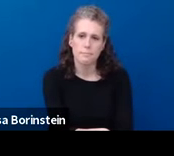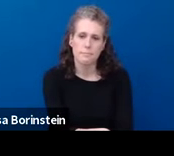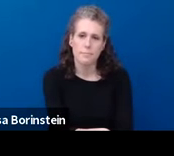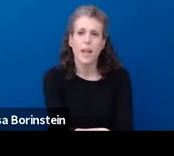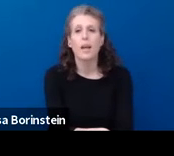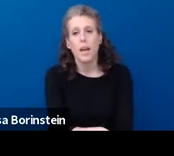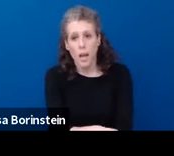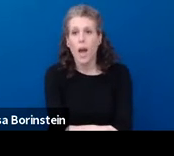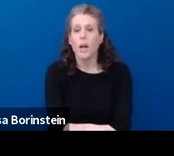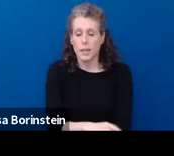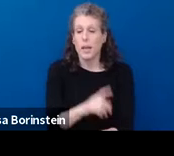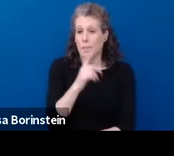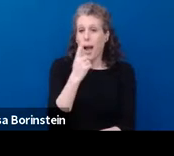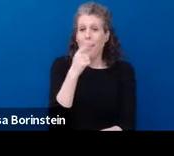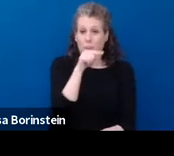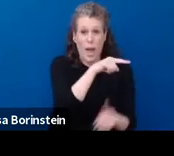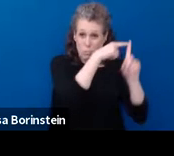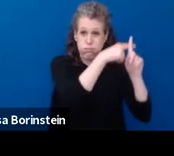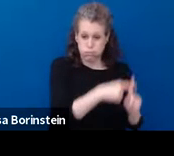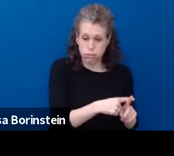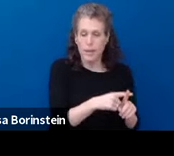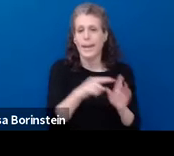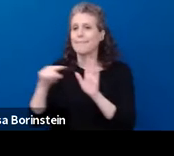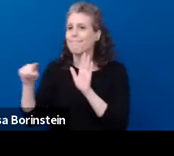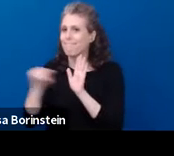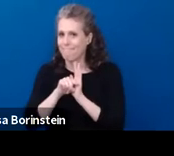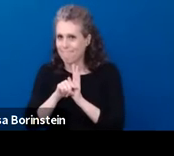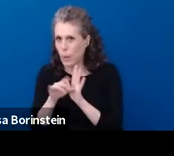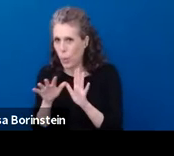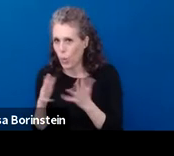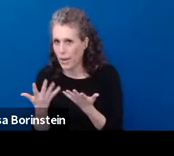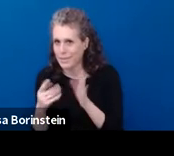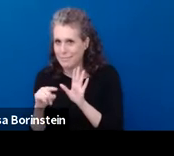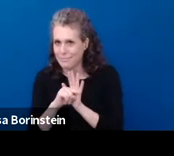downside or the problem that I'm still struggling with is, I mean, not everyone